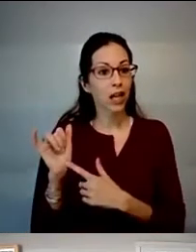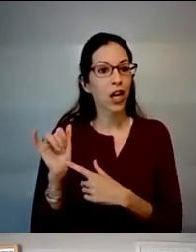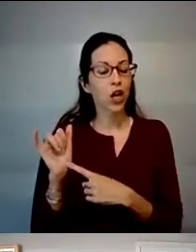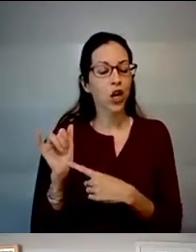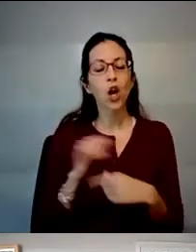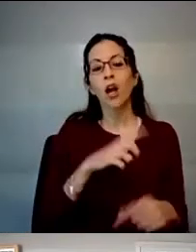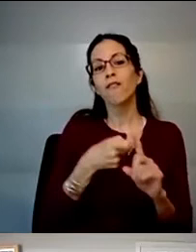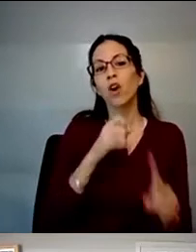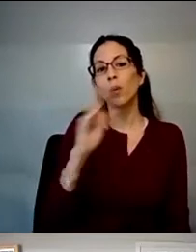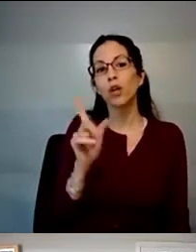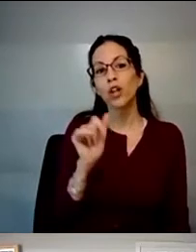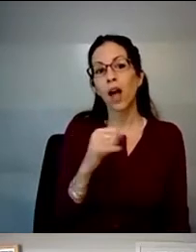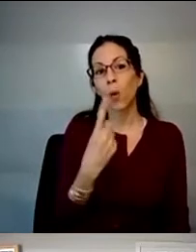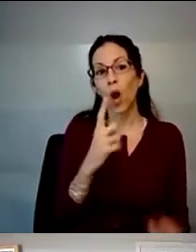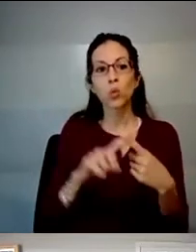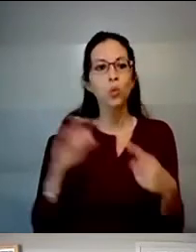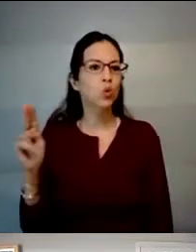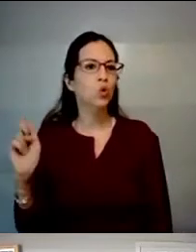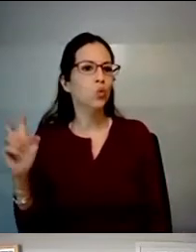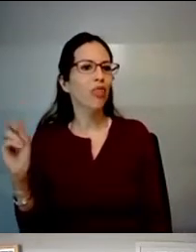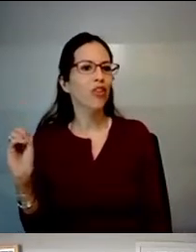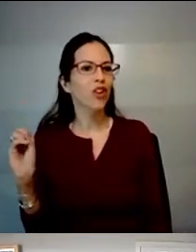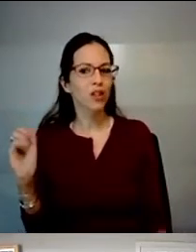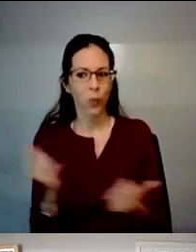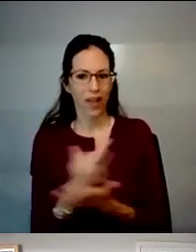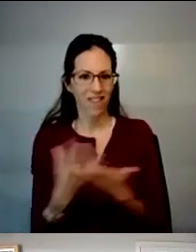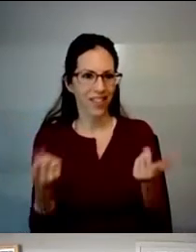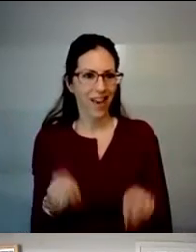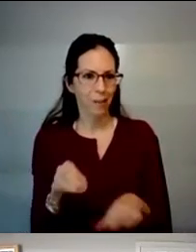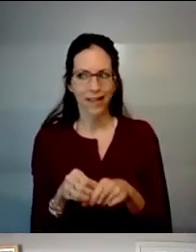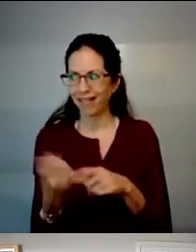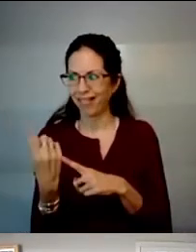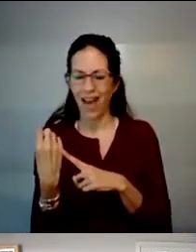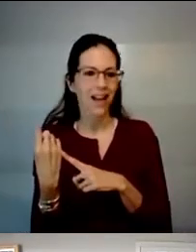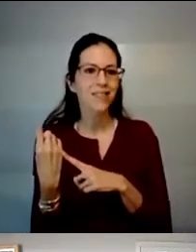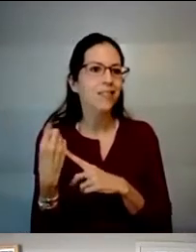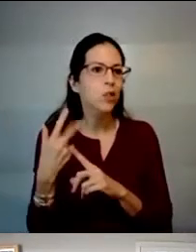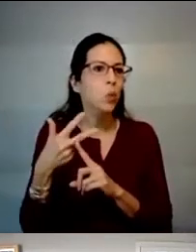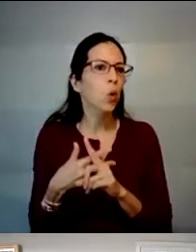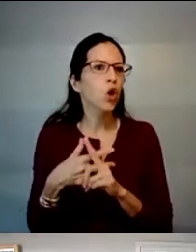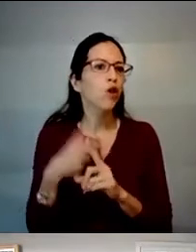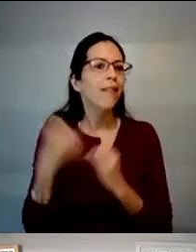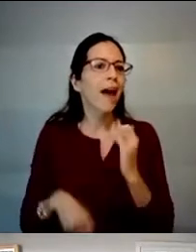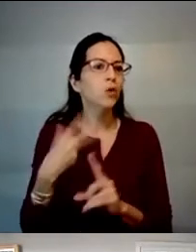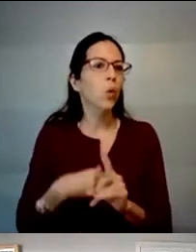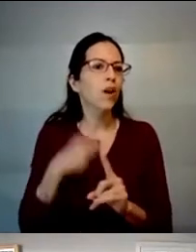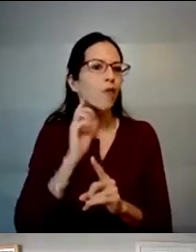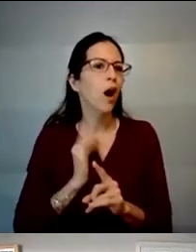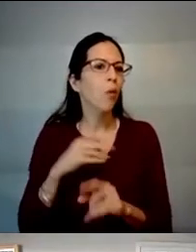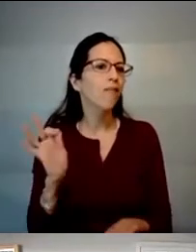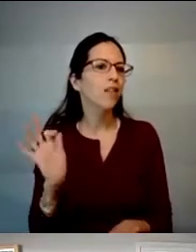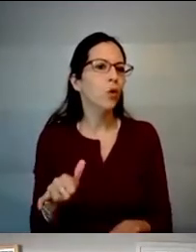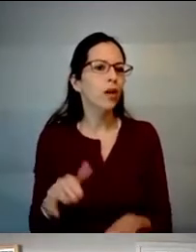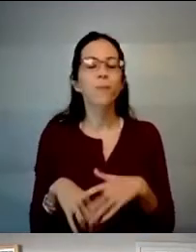June 30th. And so this, all this happened kind of in our last quarter of our fiscal year. And, you know, so as we're